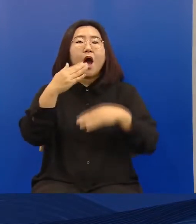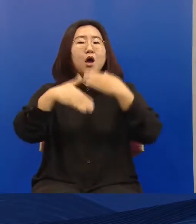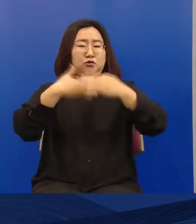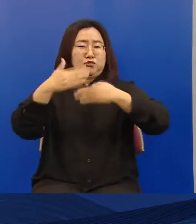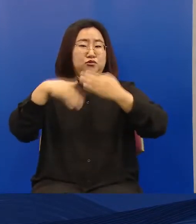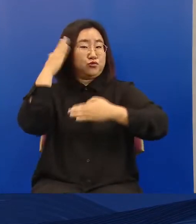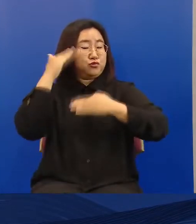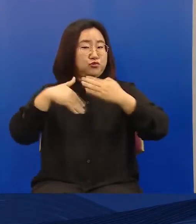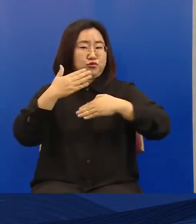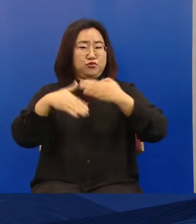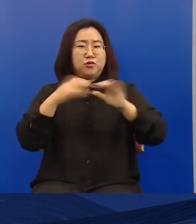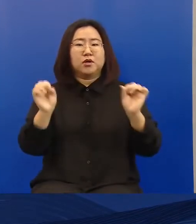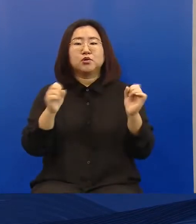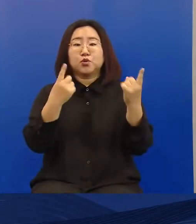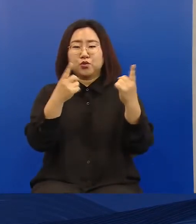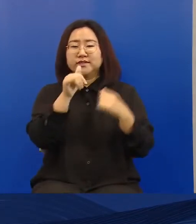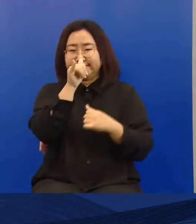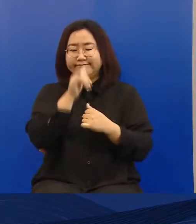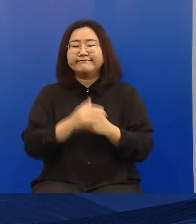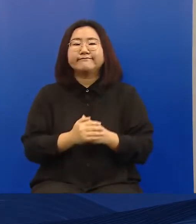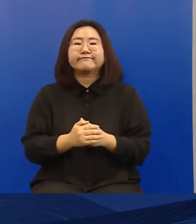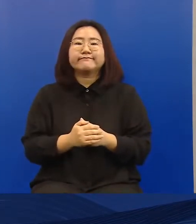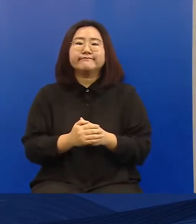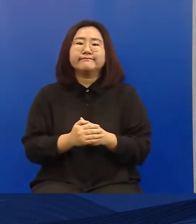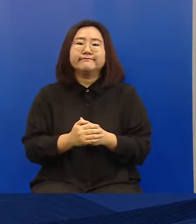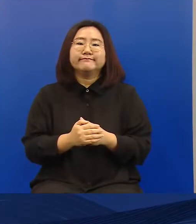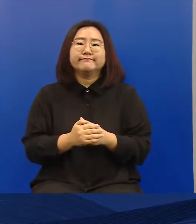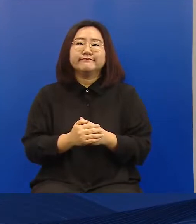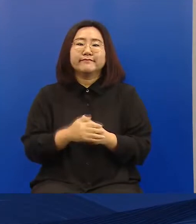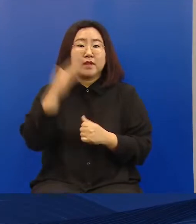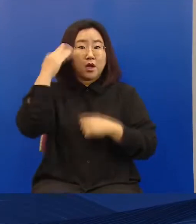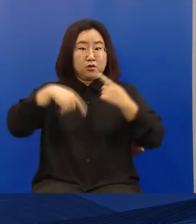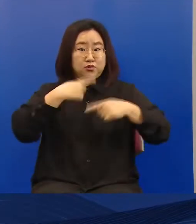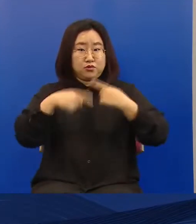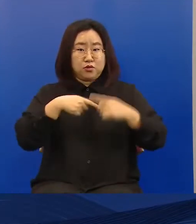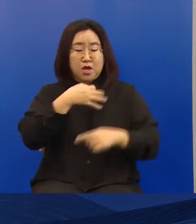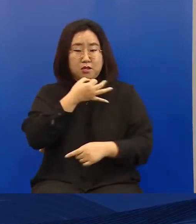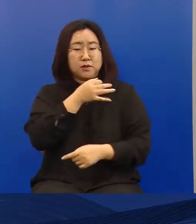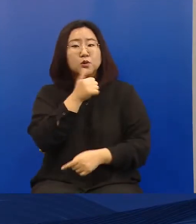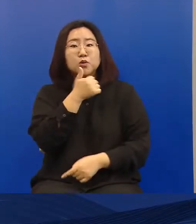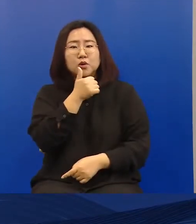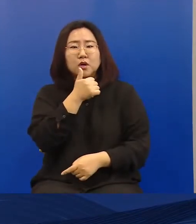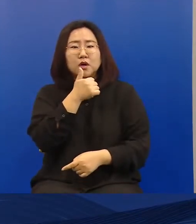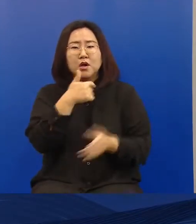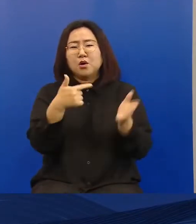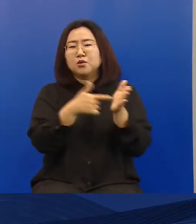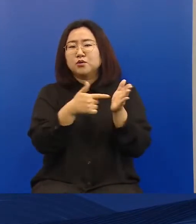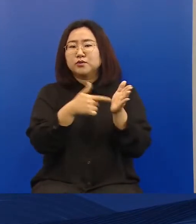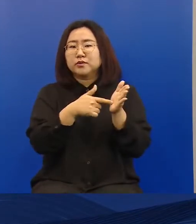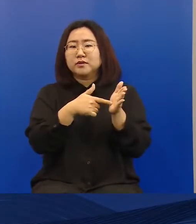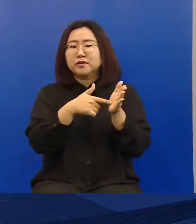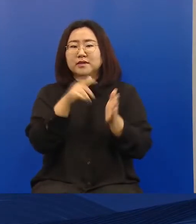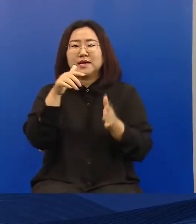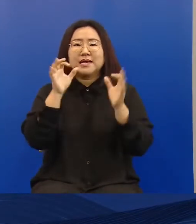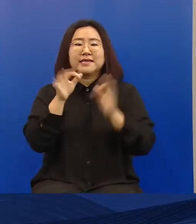will be interpreted to voice and Korean Sign Language simultaneously. For Korean Sign